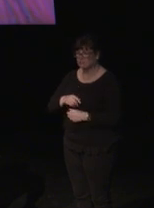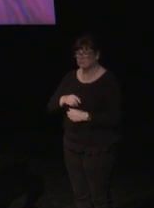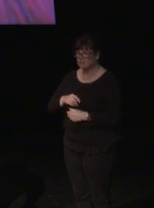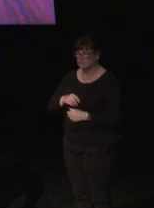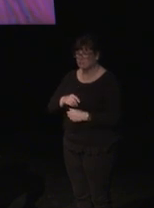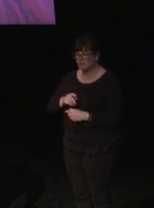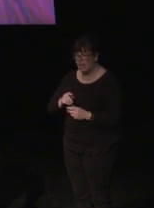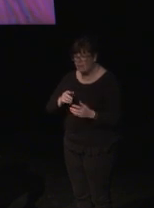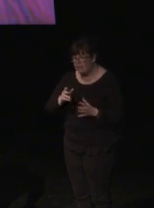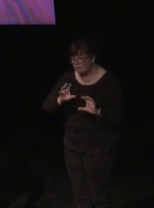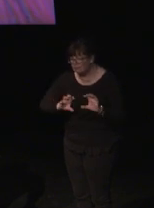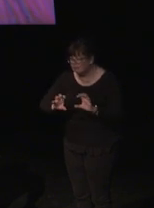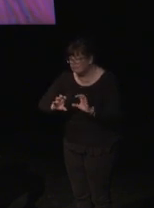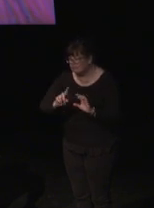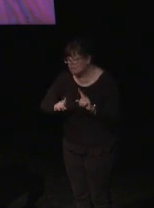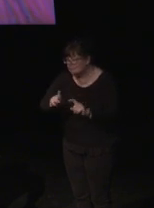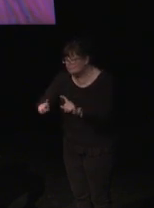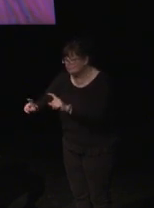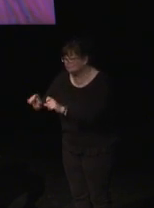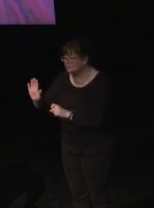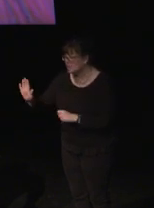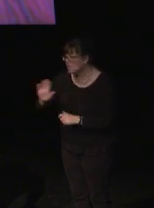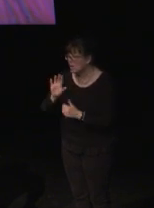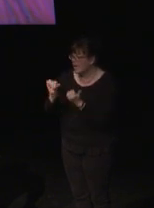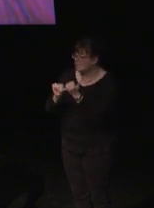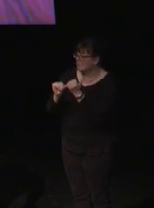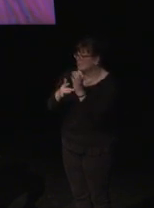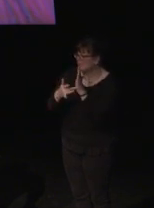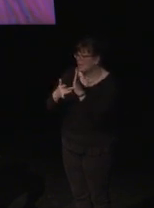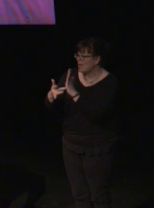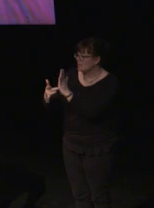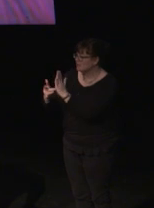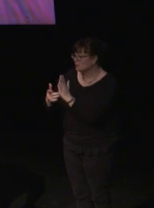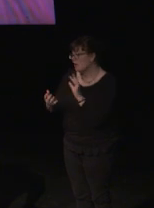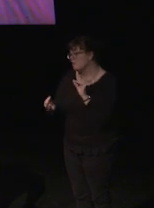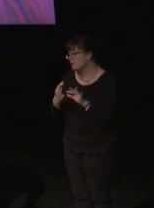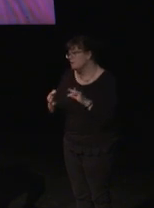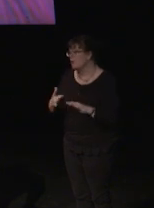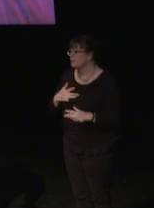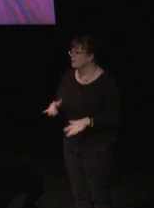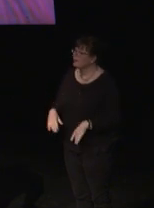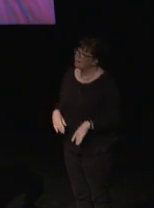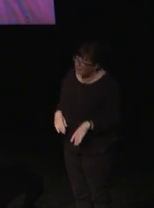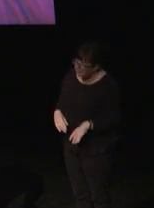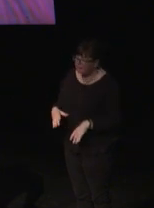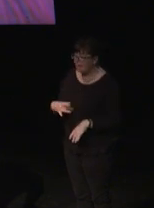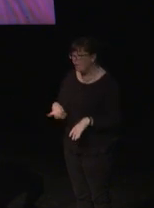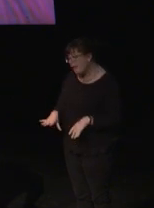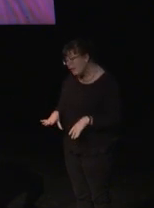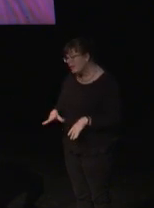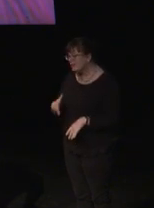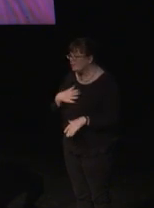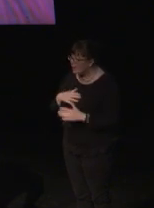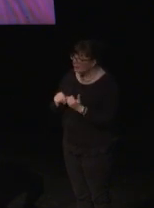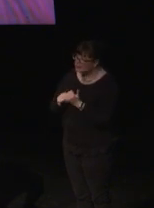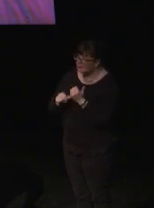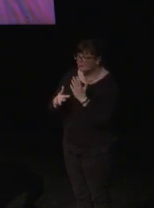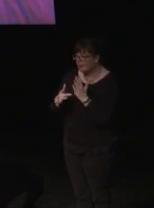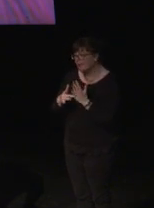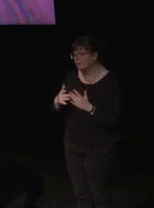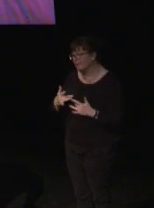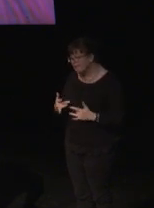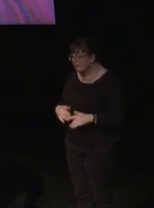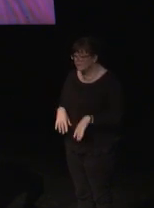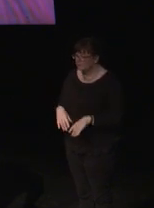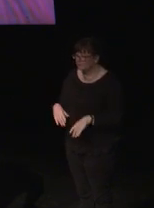technology, you know, we often got a lot of feedback like, I don't like it. And it's because most